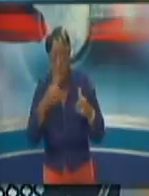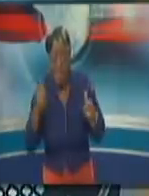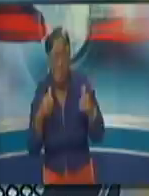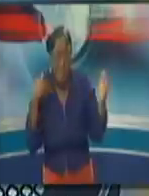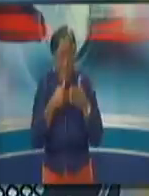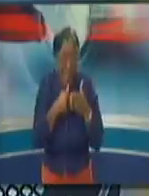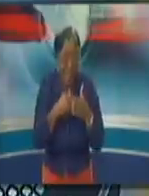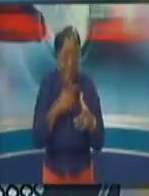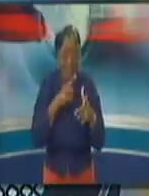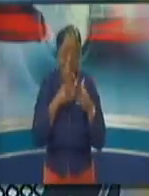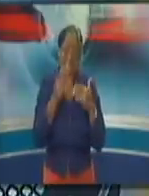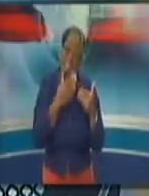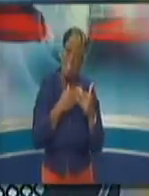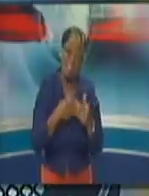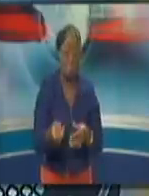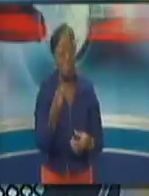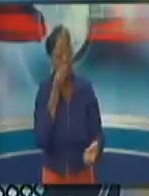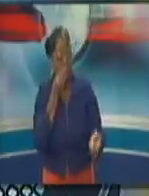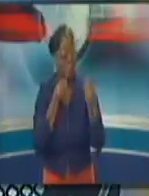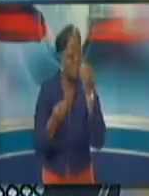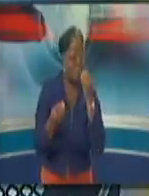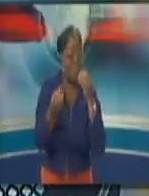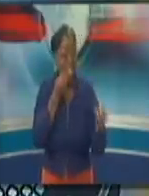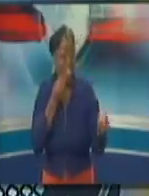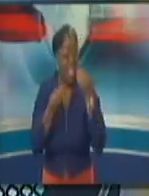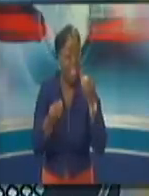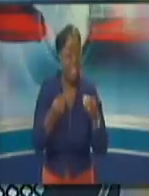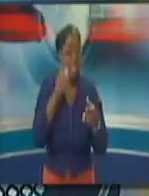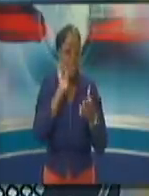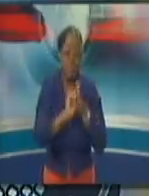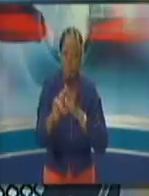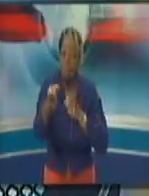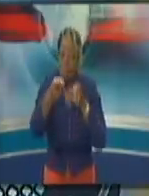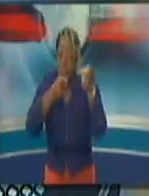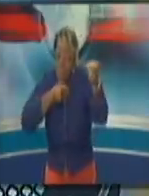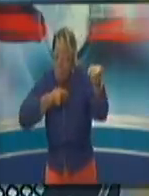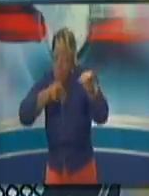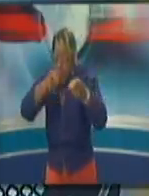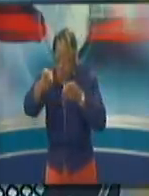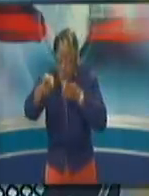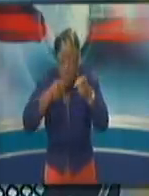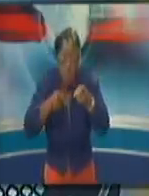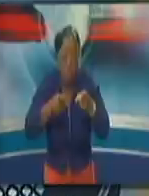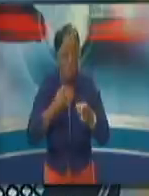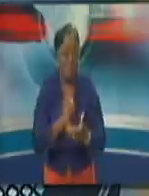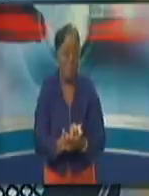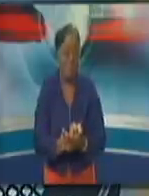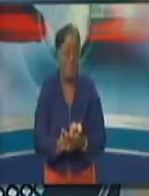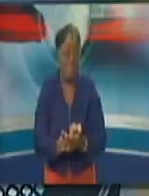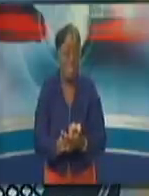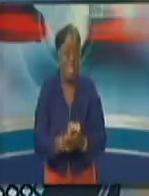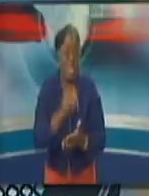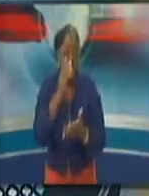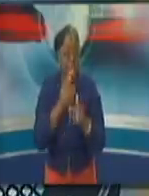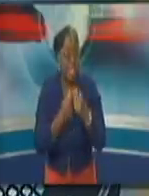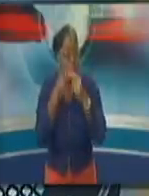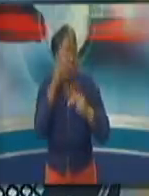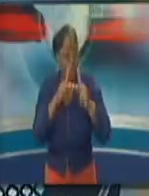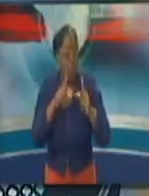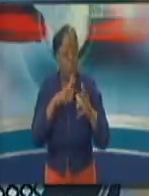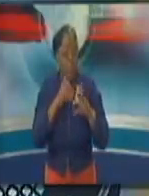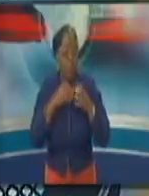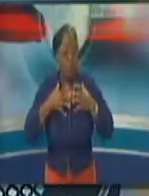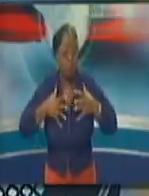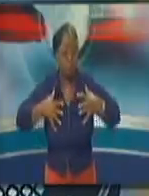too accessible. So that is something we have to manage, particularly those of us who are trying to manage our weight. Minister